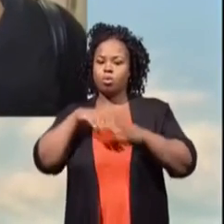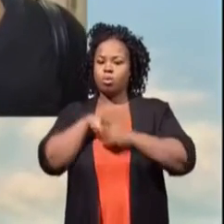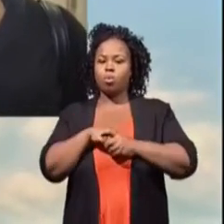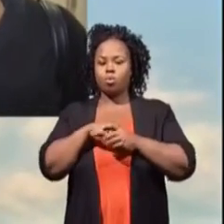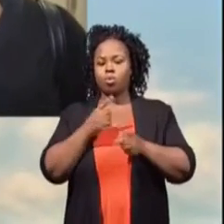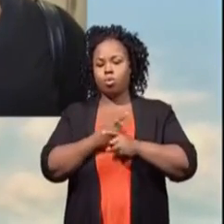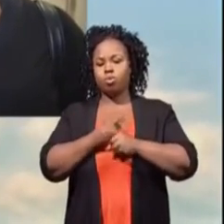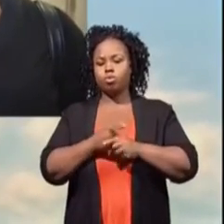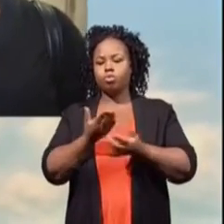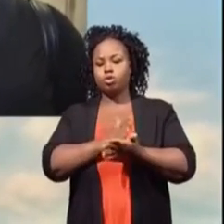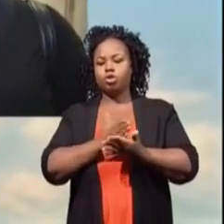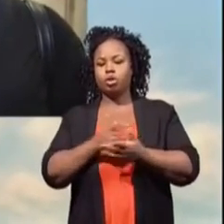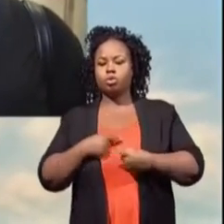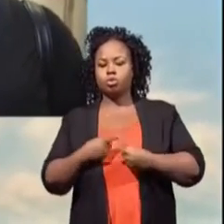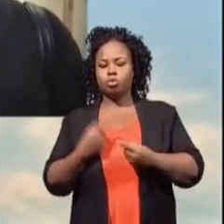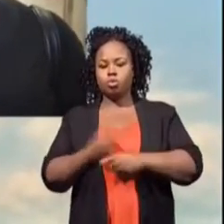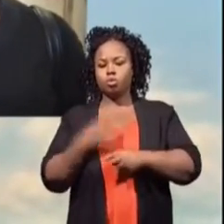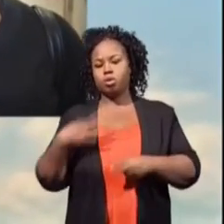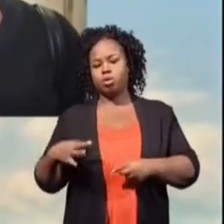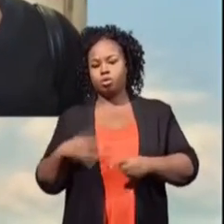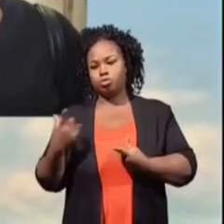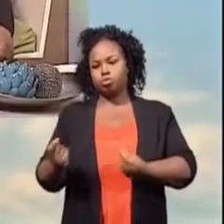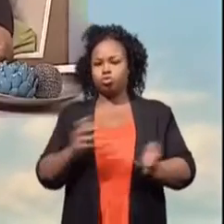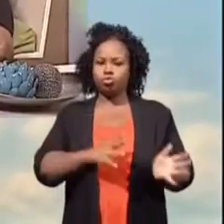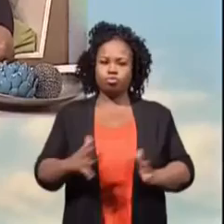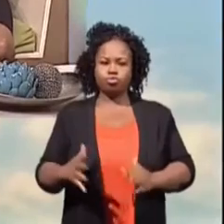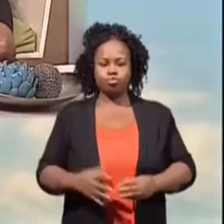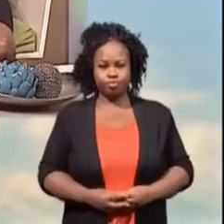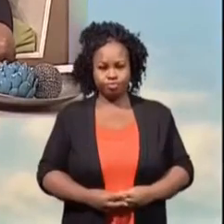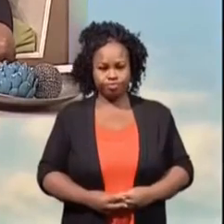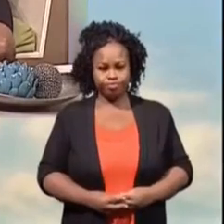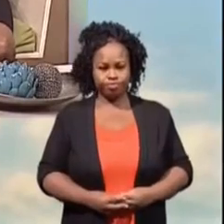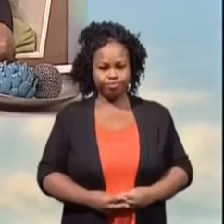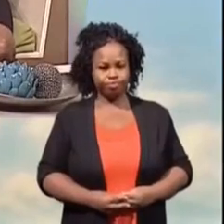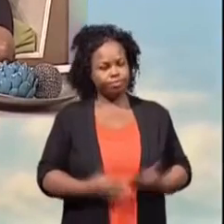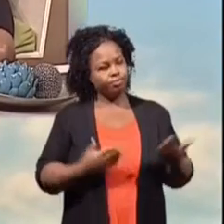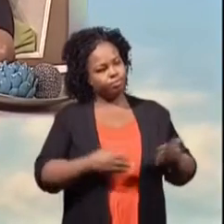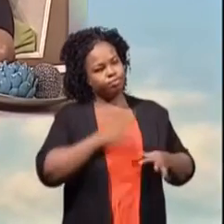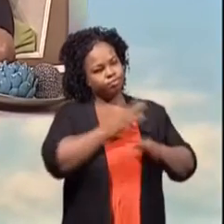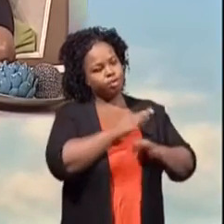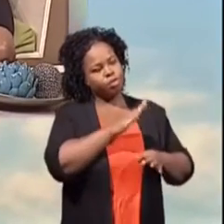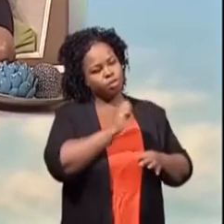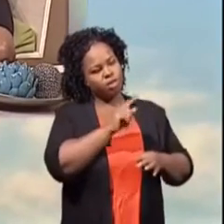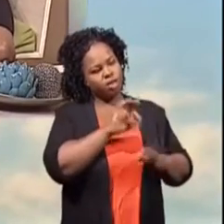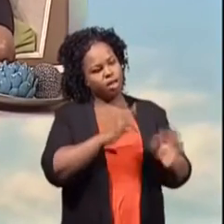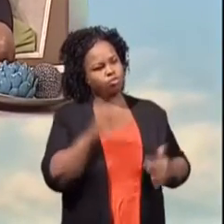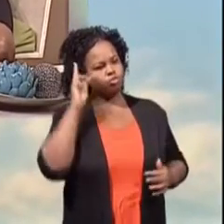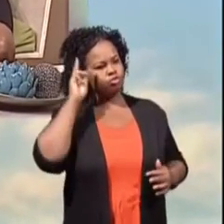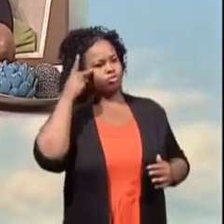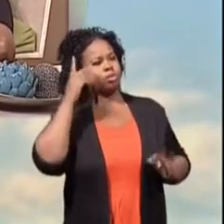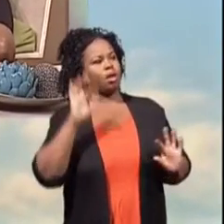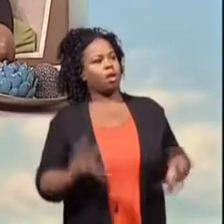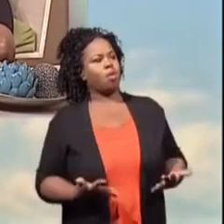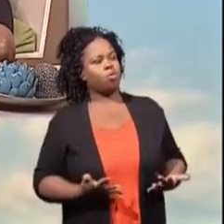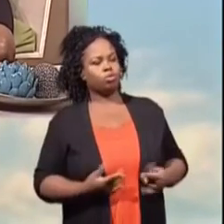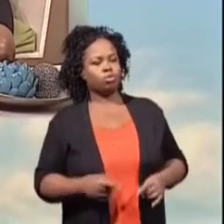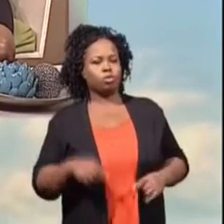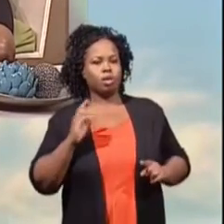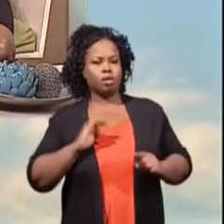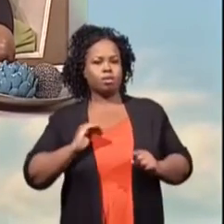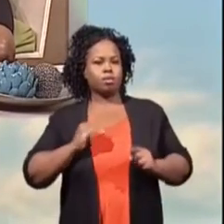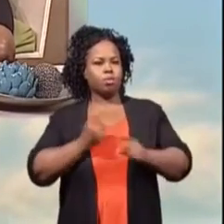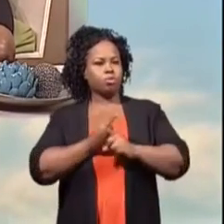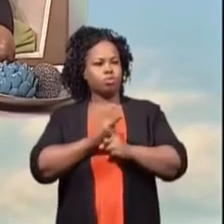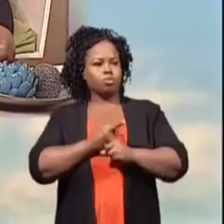fela re kontlo we share ourselves for banana ba itsang ba shimane ba itsang ntate but how do we then change mindset ena